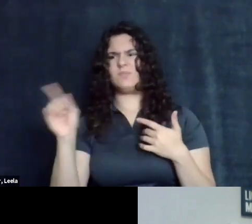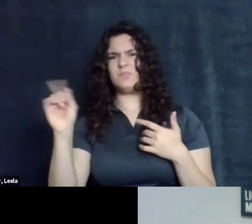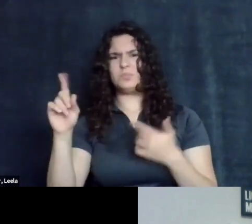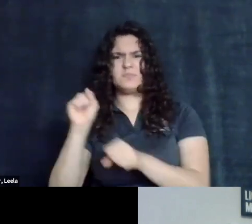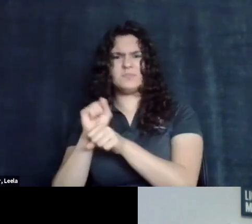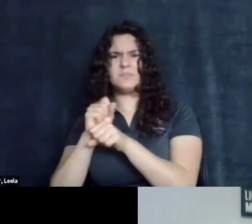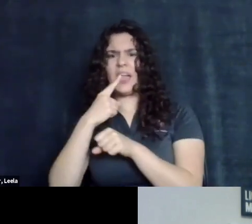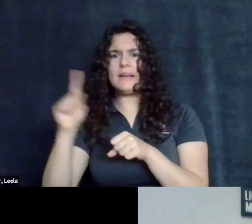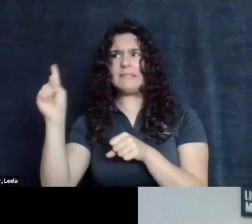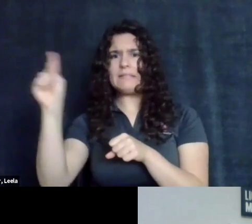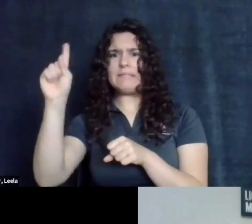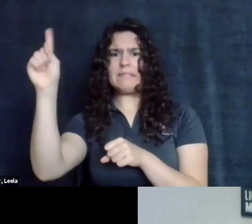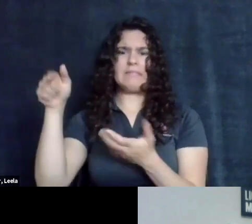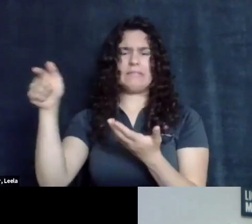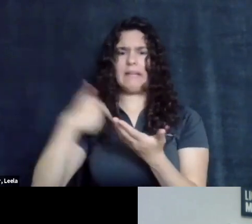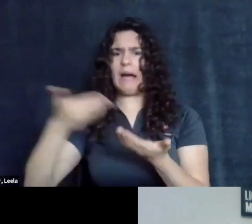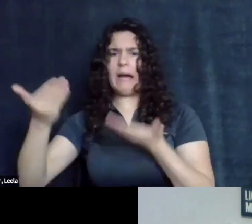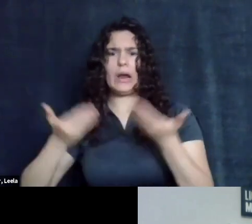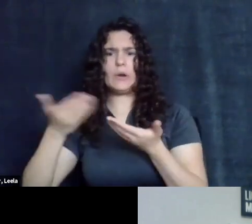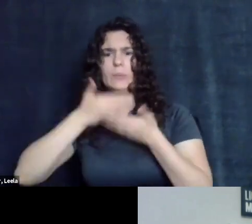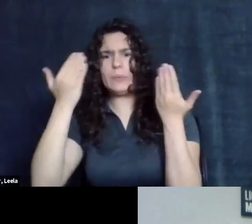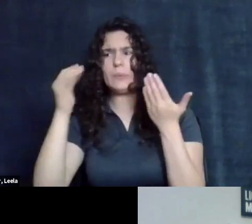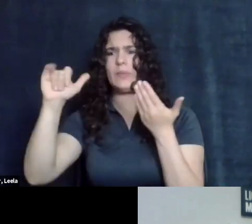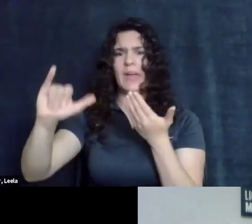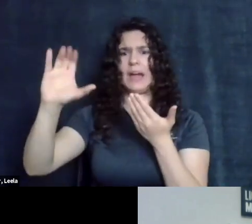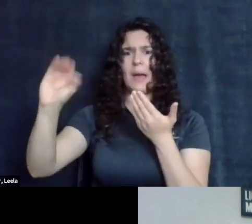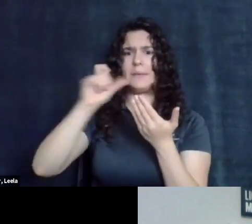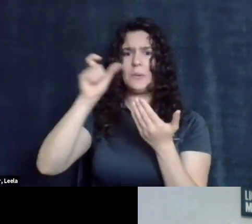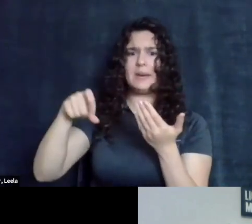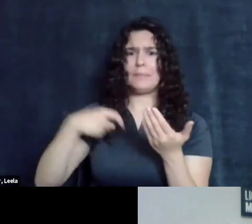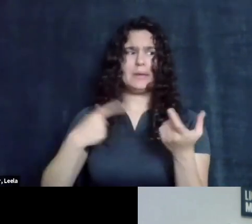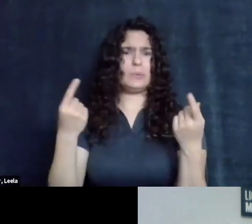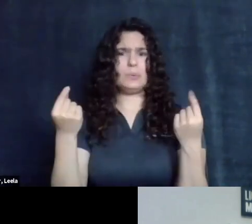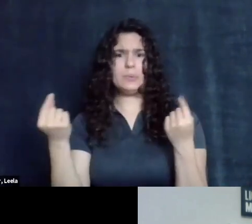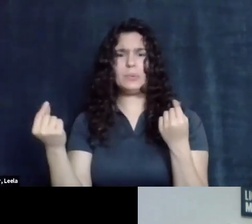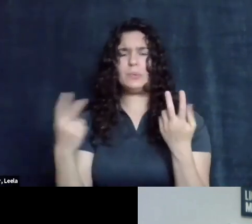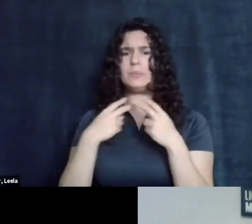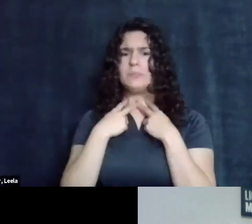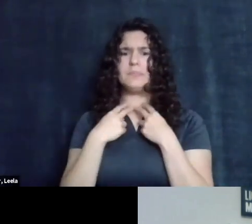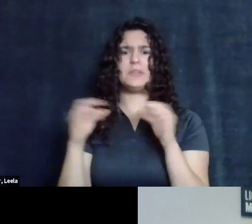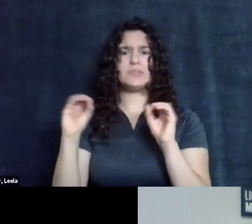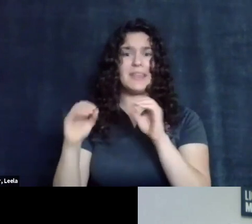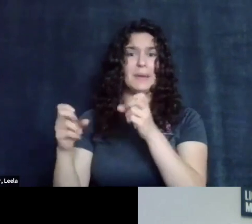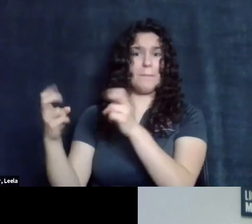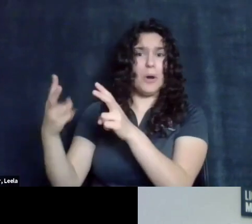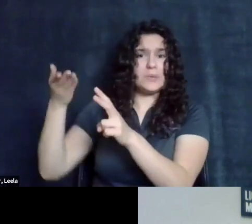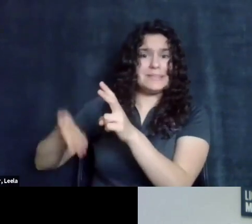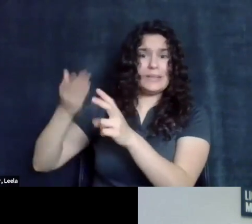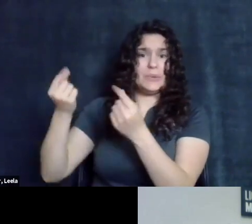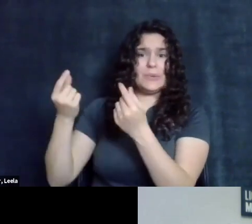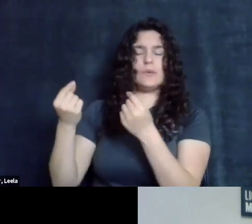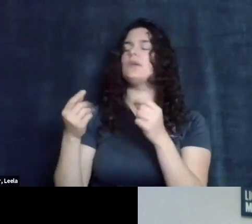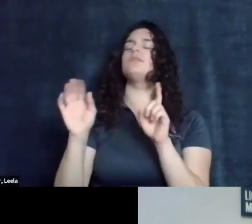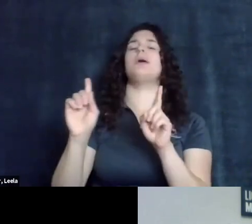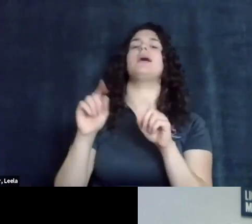I don't think they need me. I can't find a job at this company. You know, I can't really see, there's nothing posted. But the cool thing about being a management and